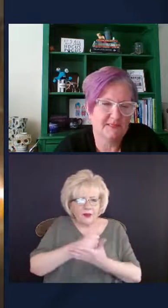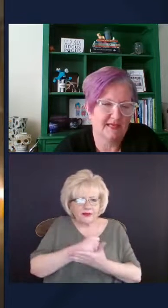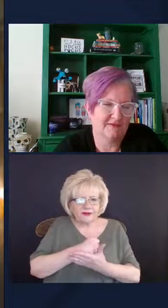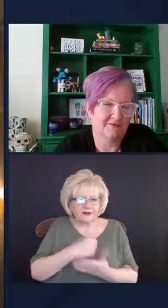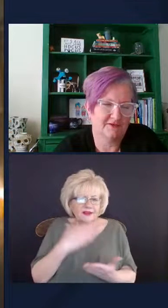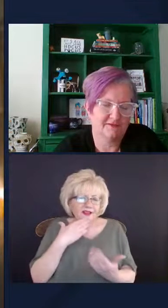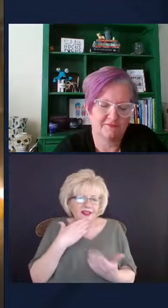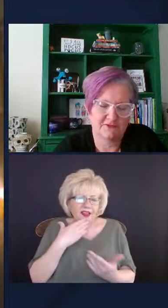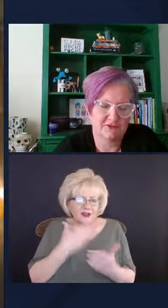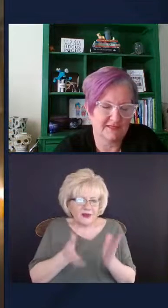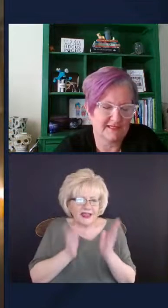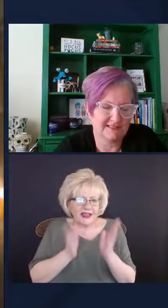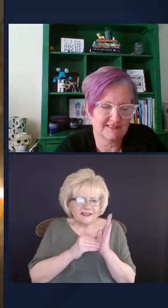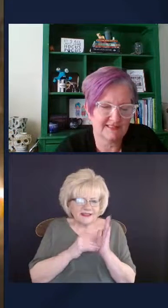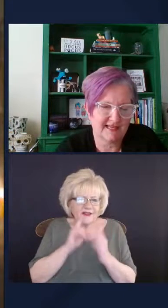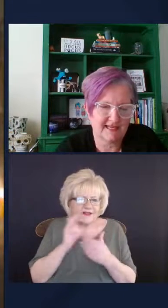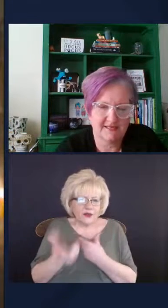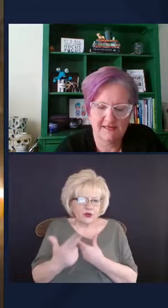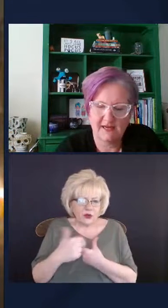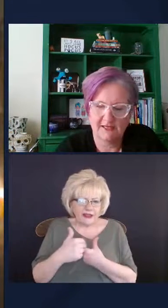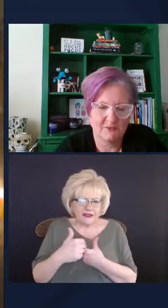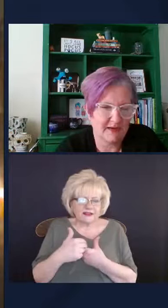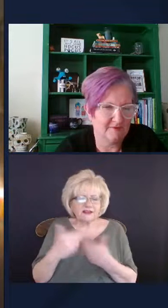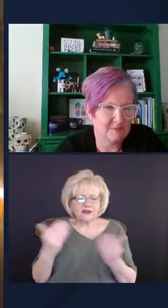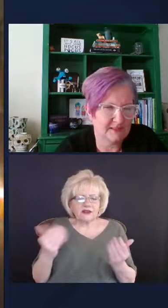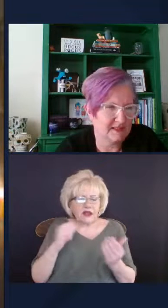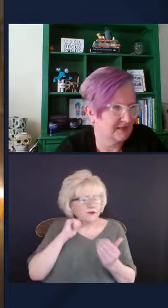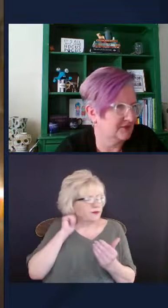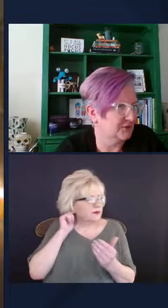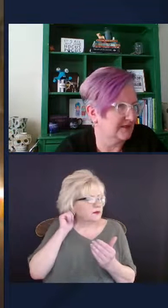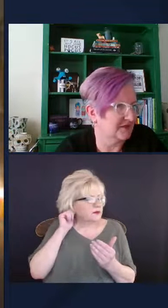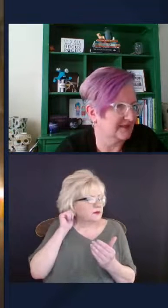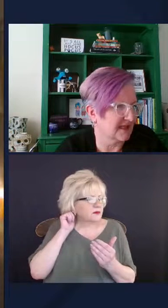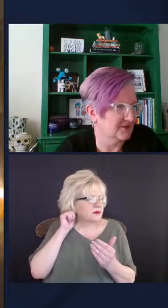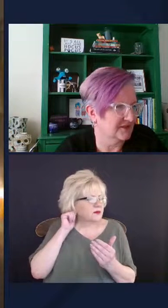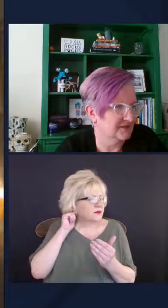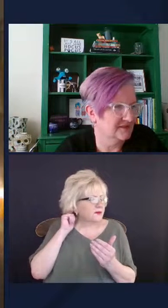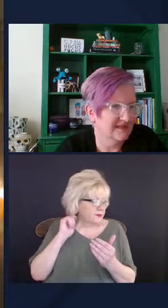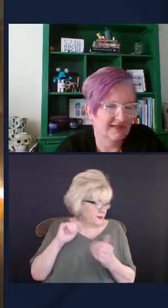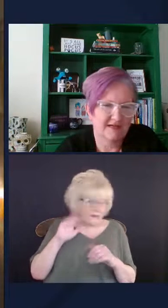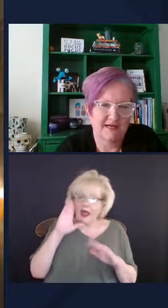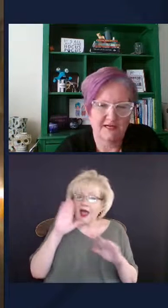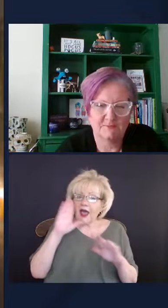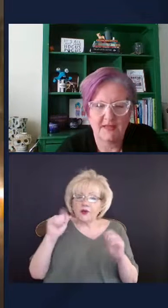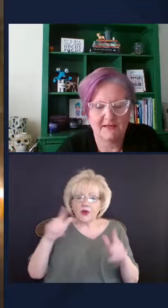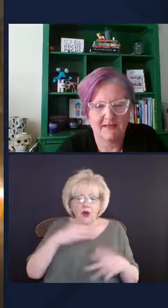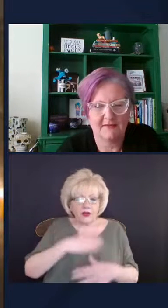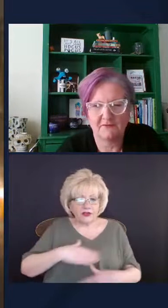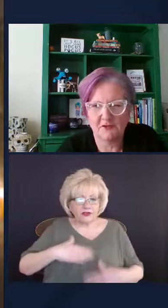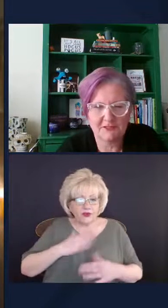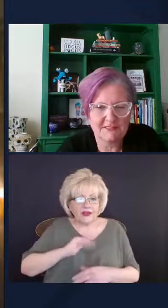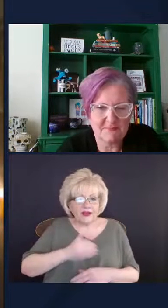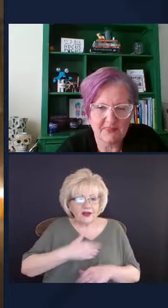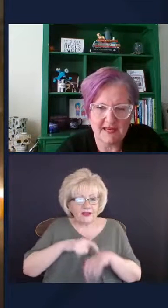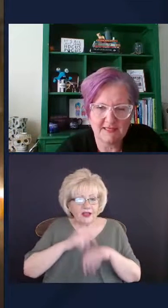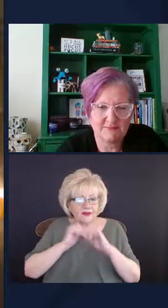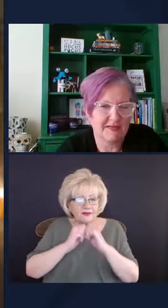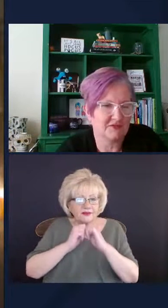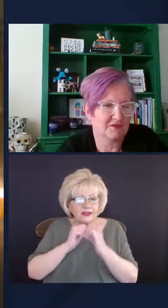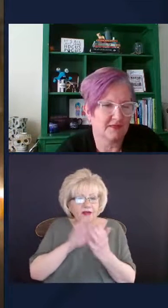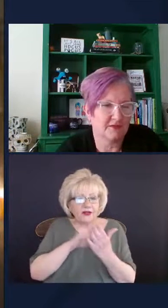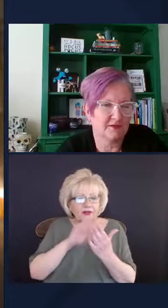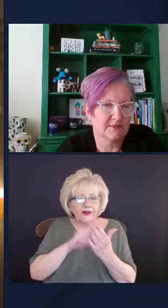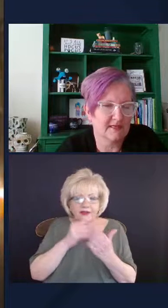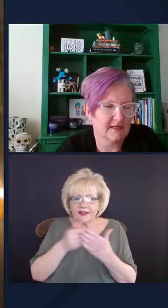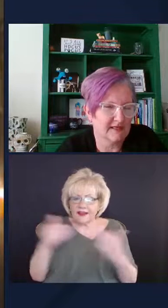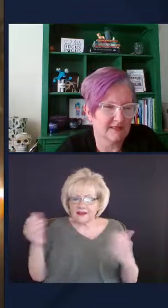Thank you again for joining us today. I hope everybody enjoyed our session, and have learned some things. Make